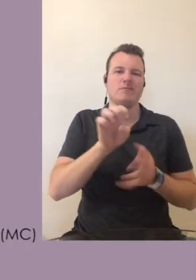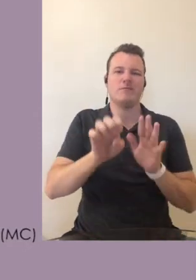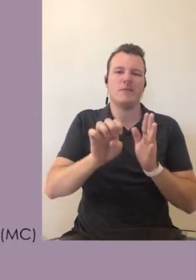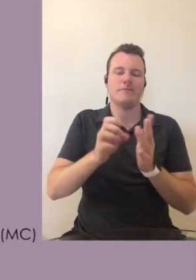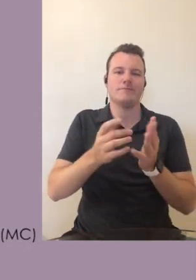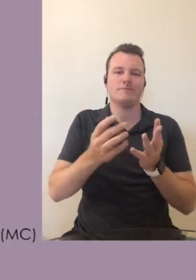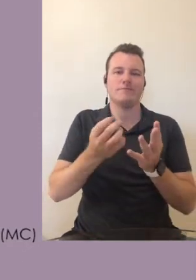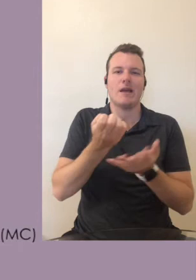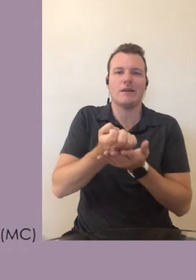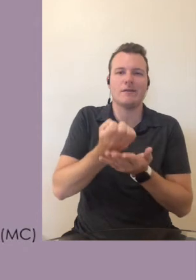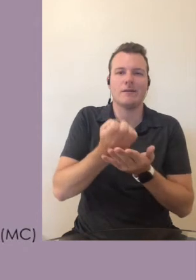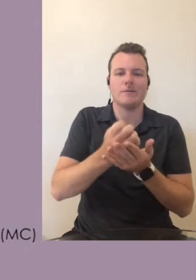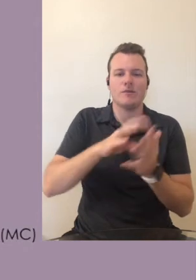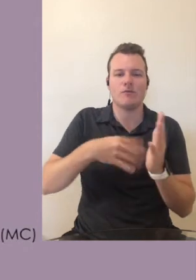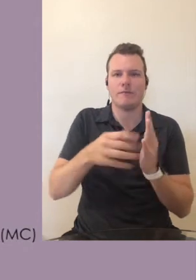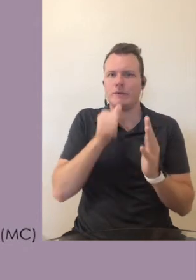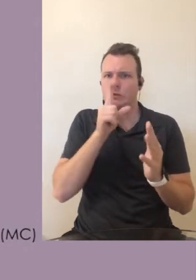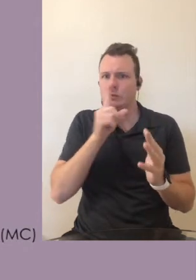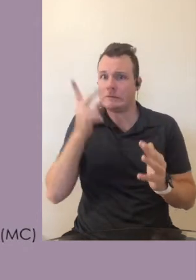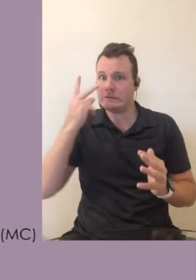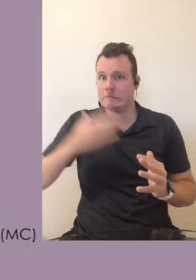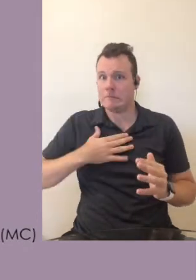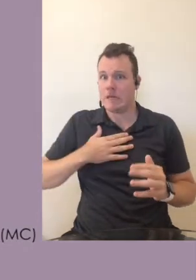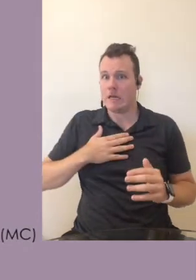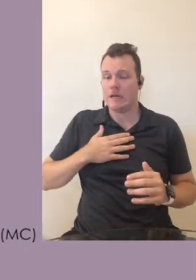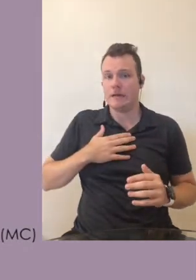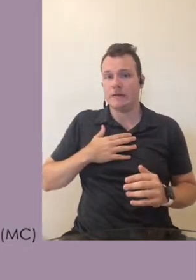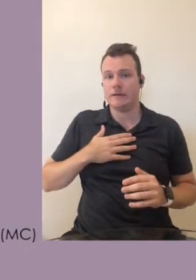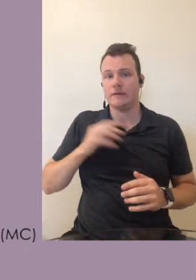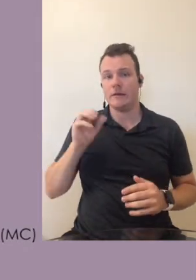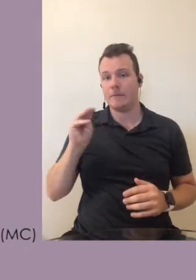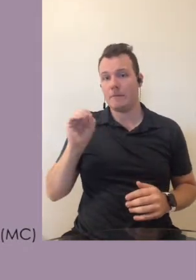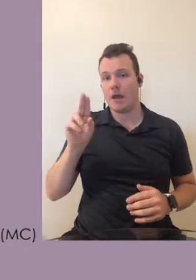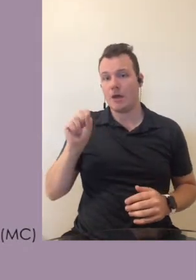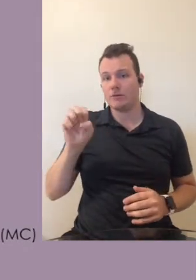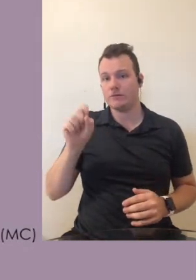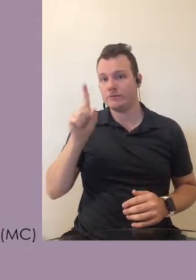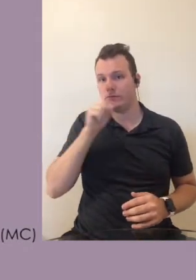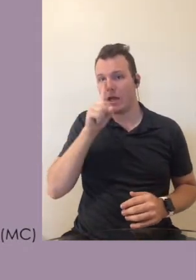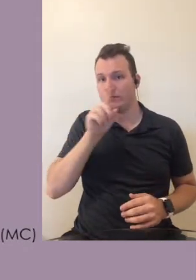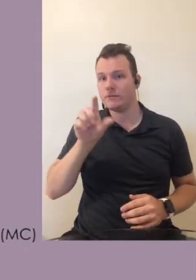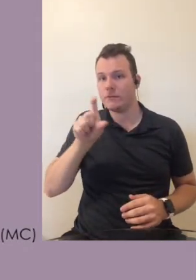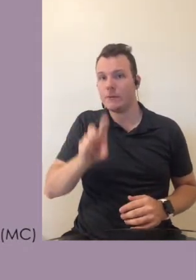an economics graph, and I'm going to, I don't know if you can see my mouse,